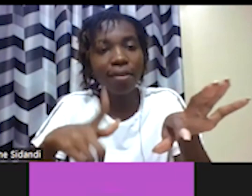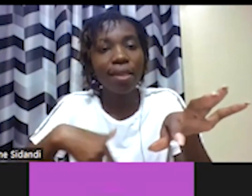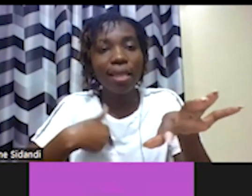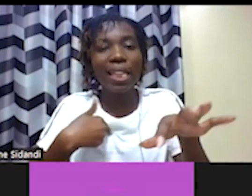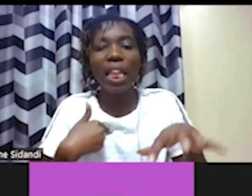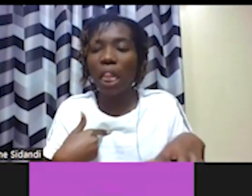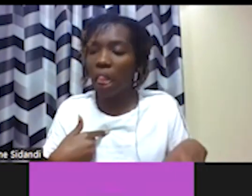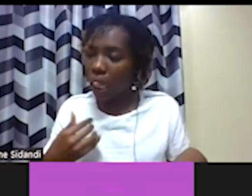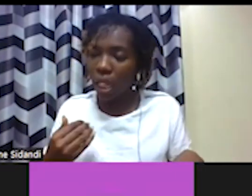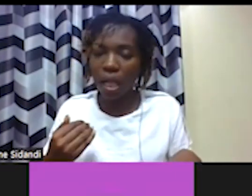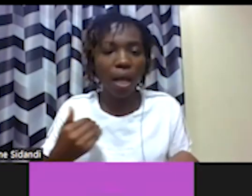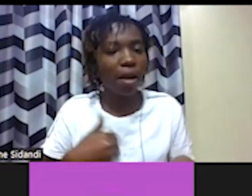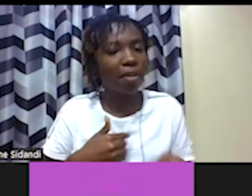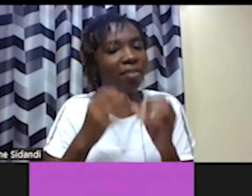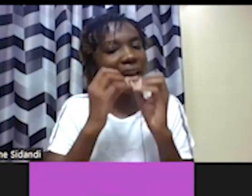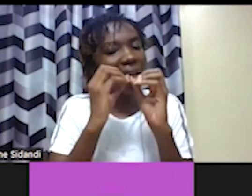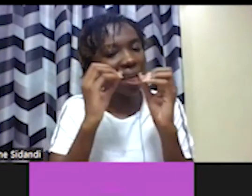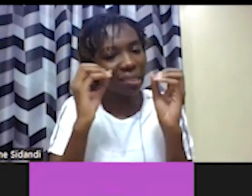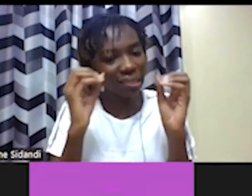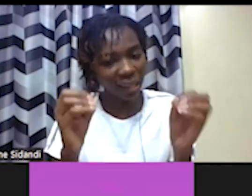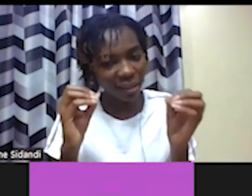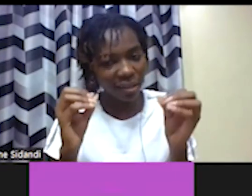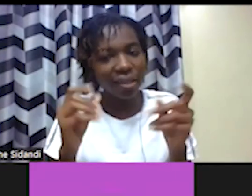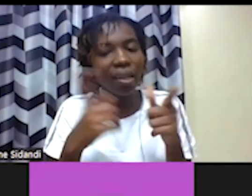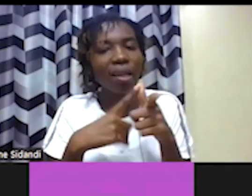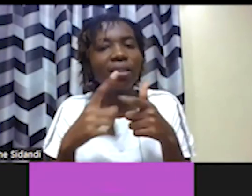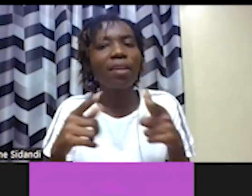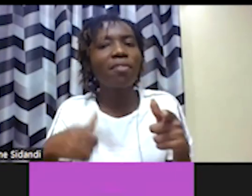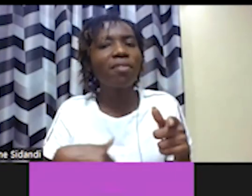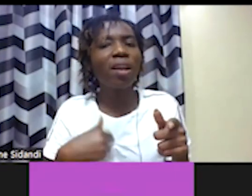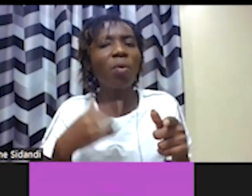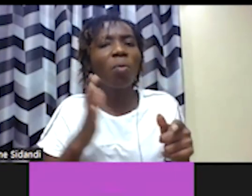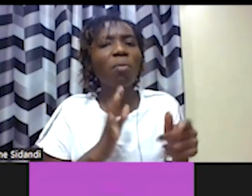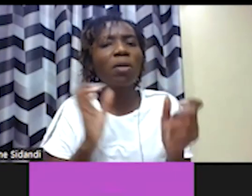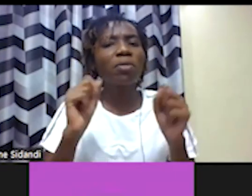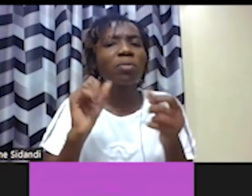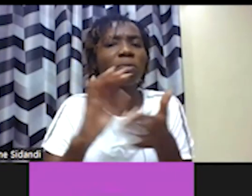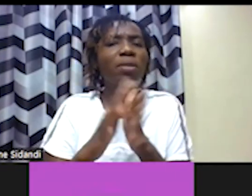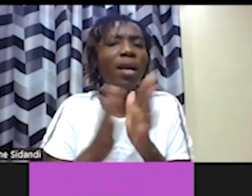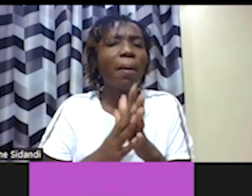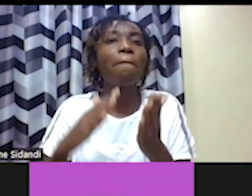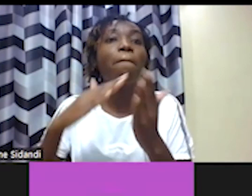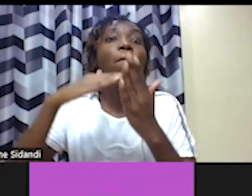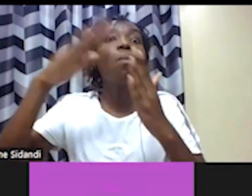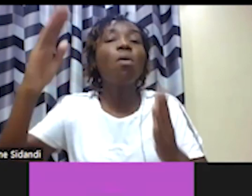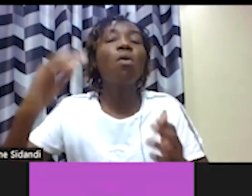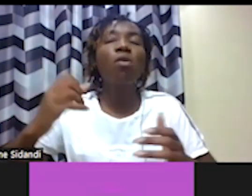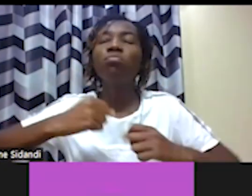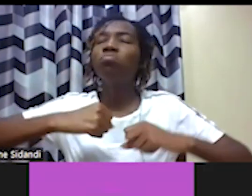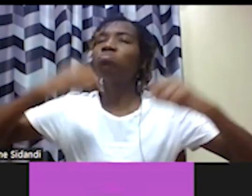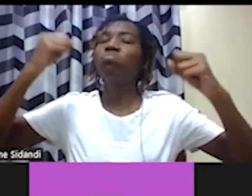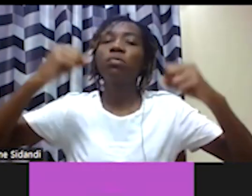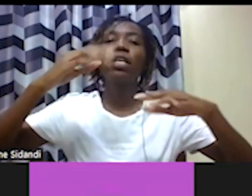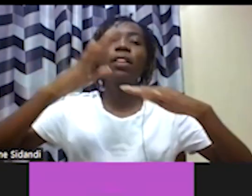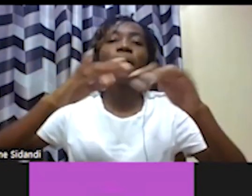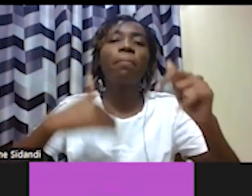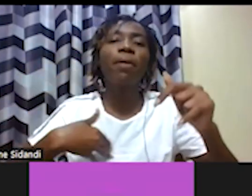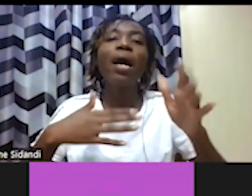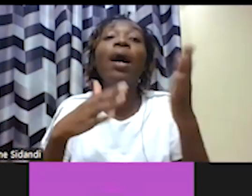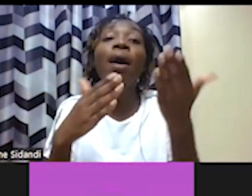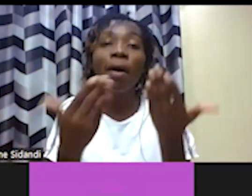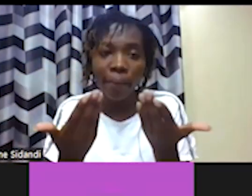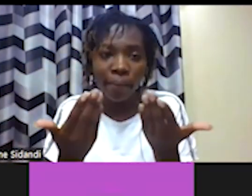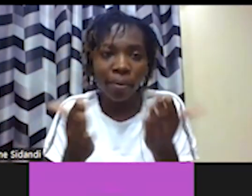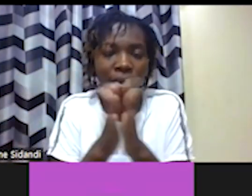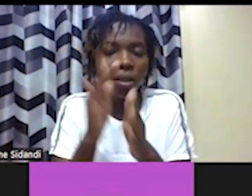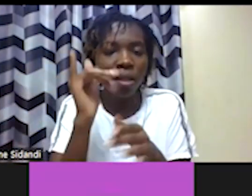am nothing, and they feel, how can a woman be more superior to me? It's a difficult and